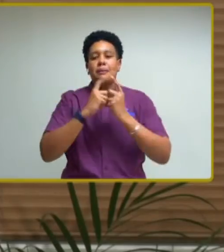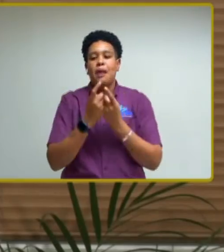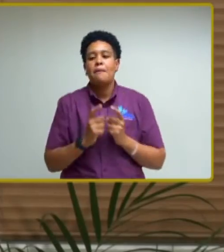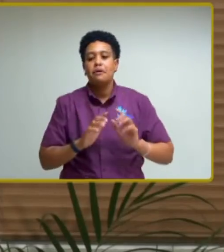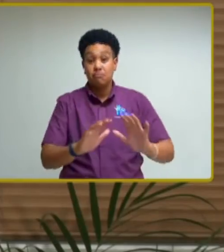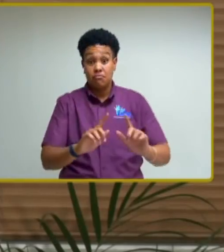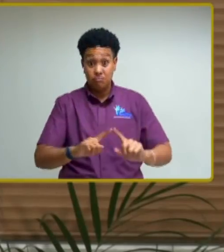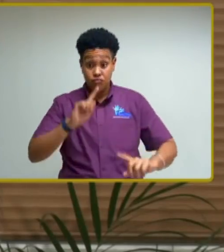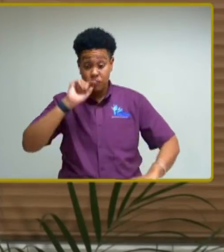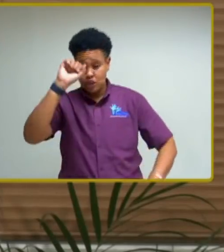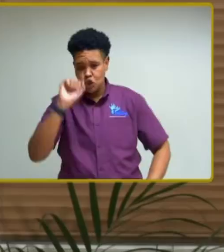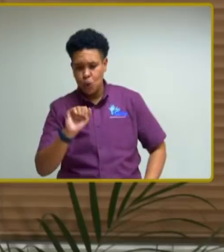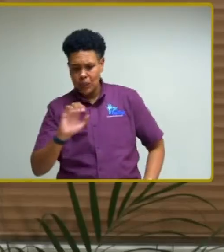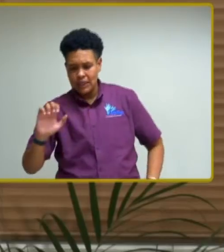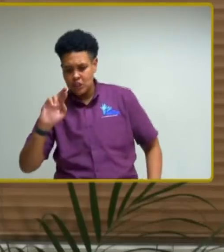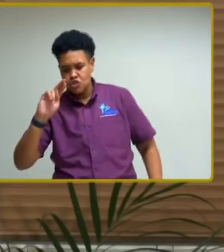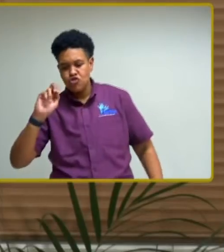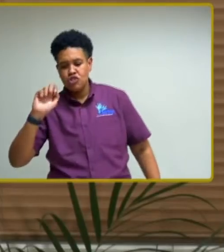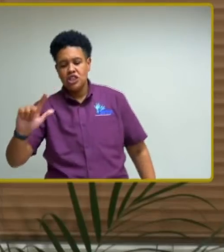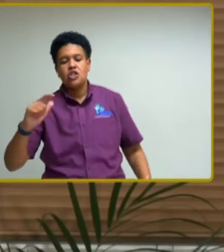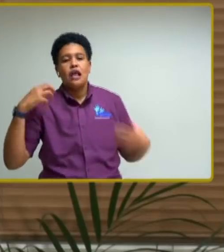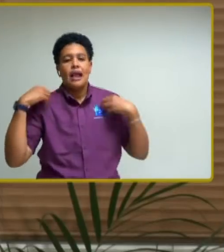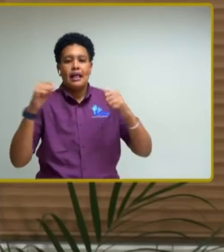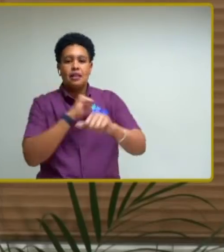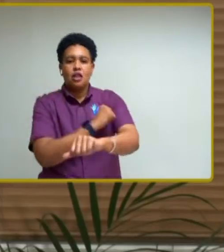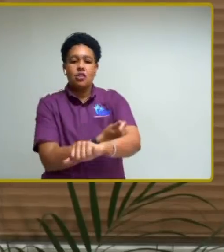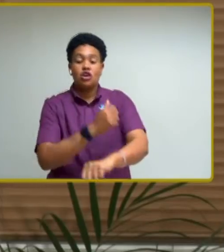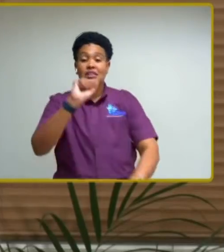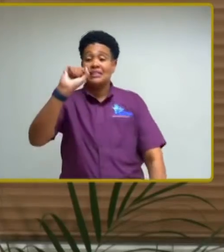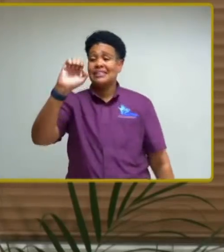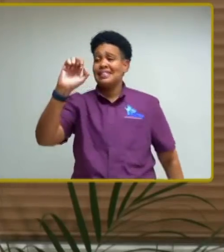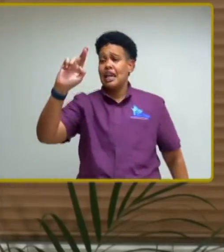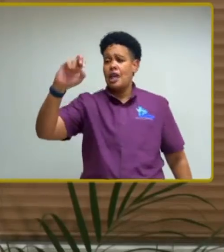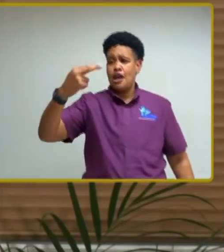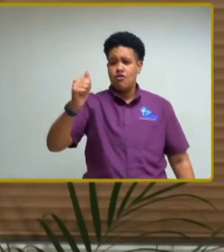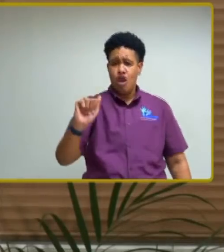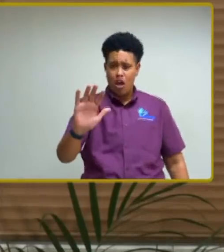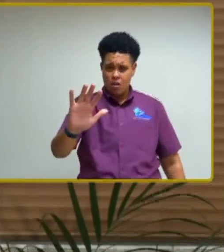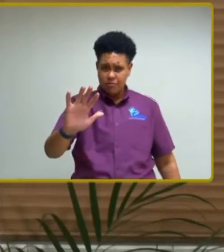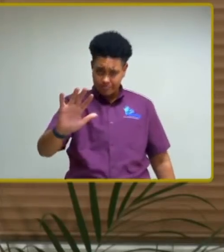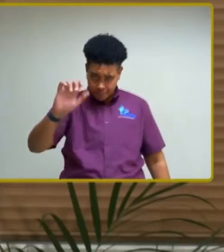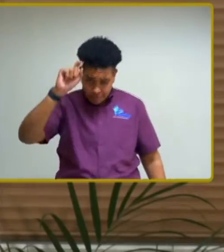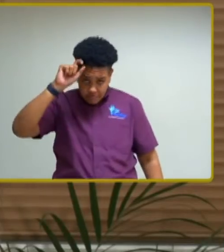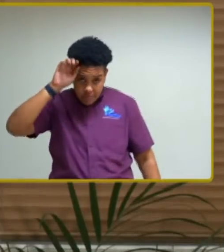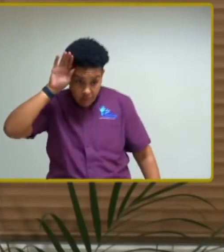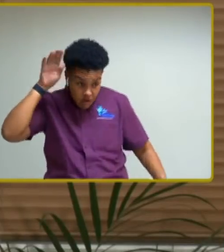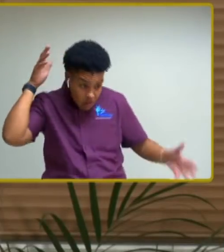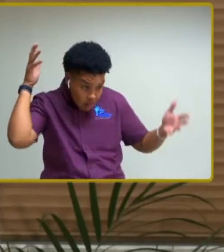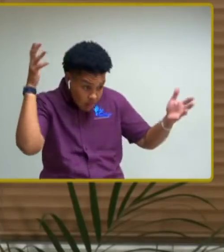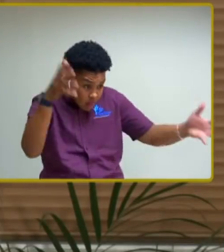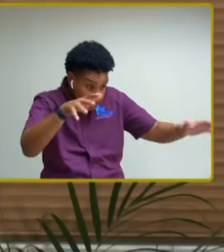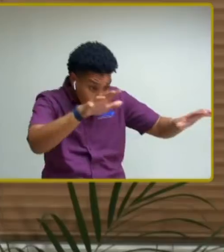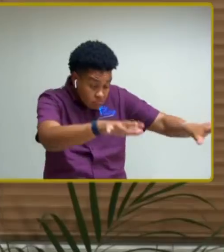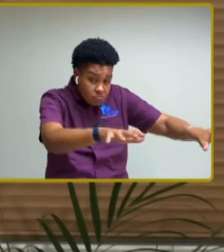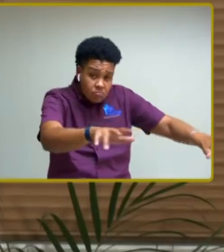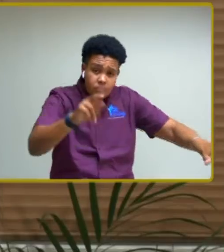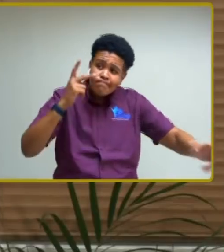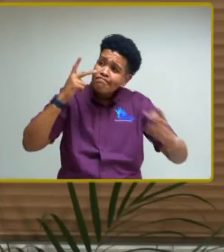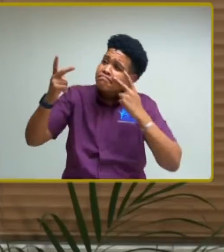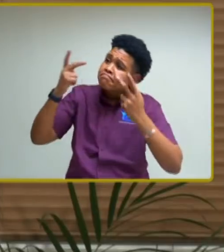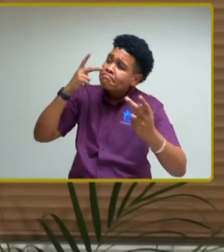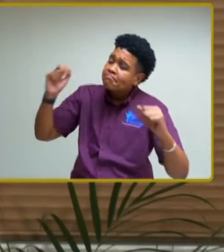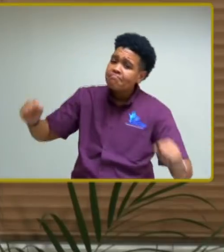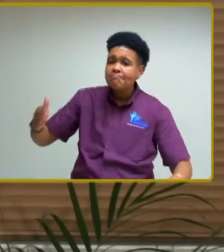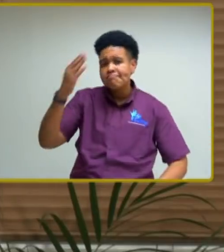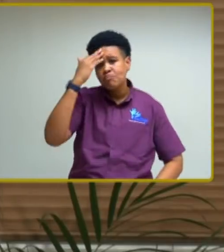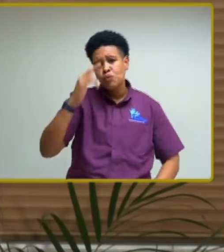and the Southeast Regional Health Authority, that's SARA, All will be on site. They'll be very visible. You know the